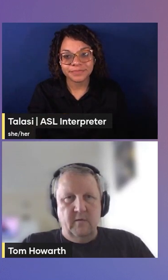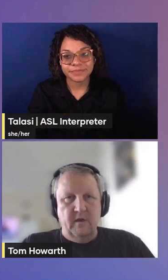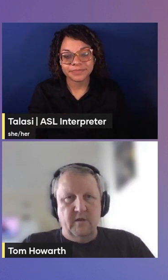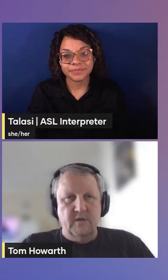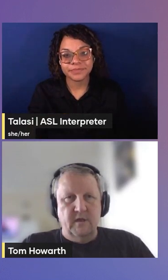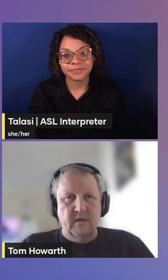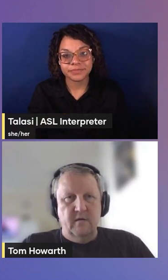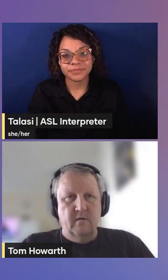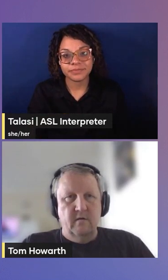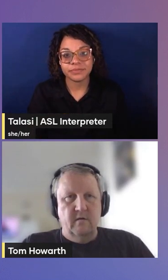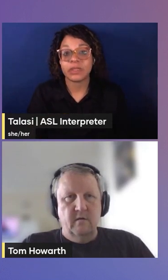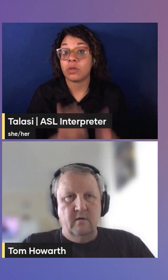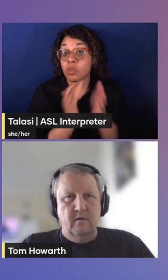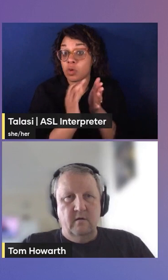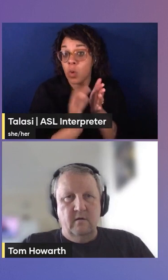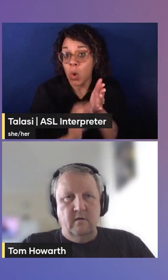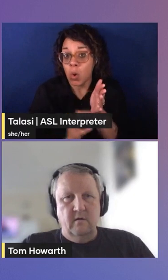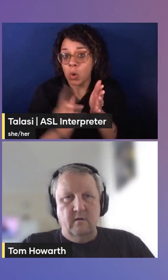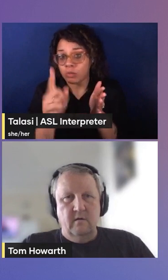And here we can see